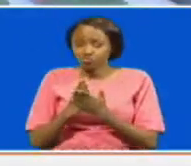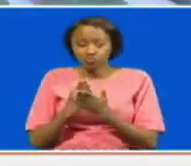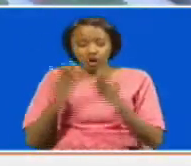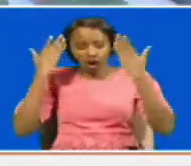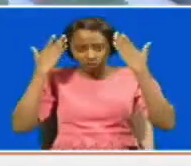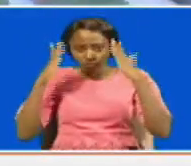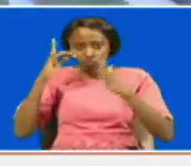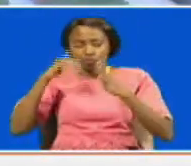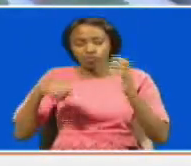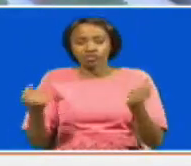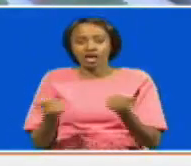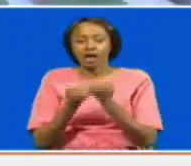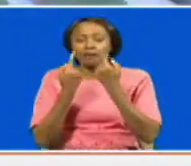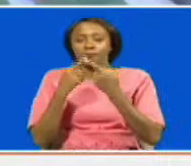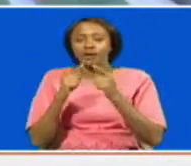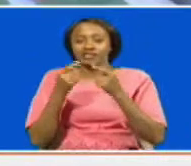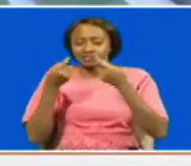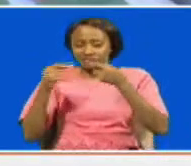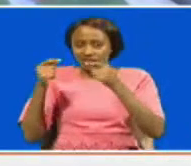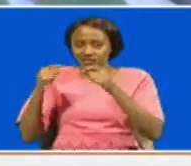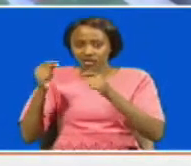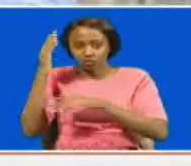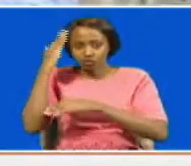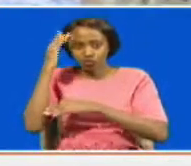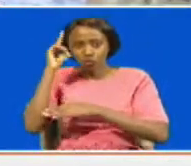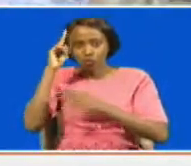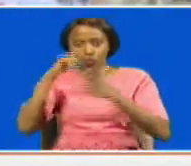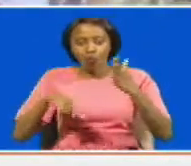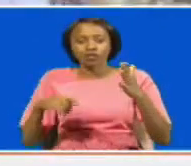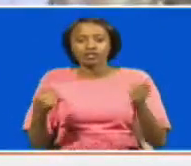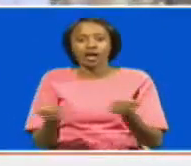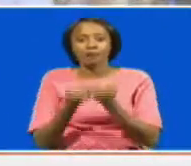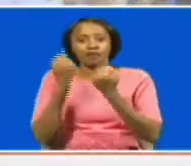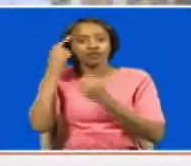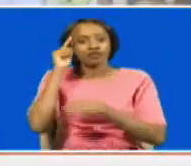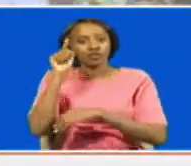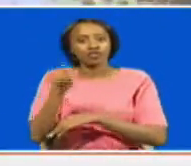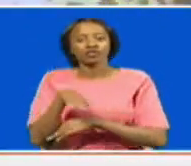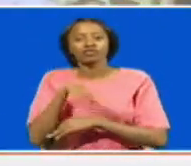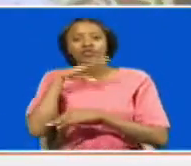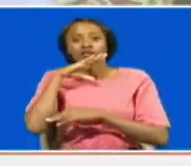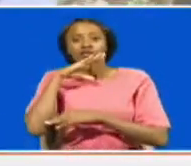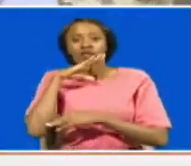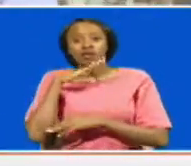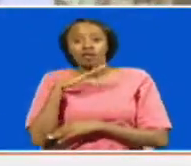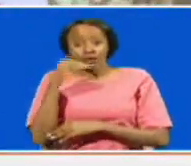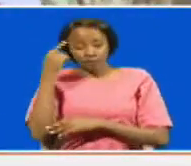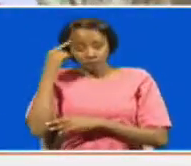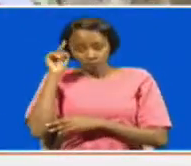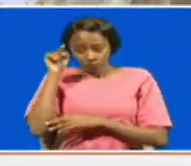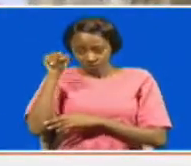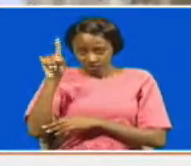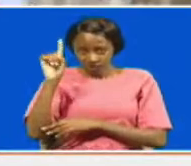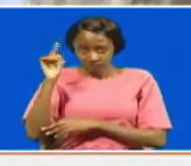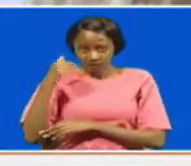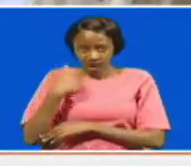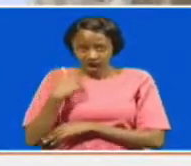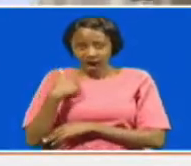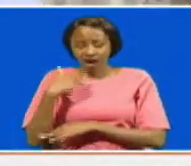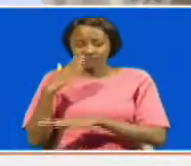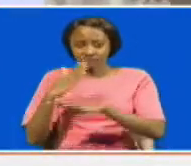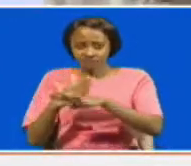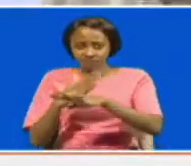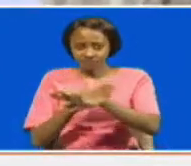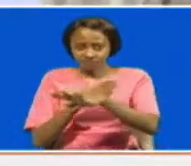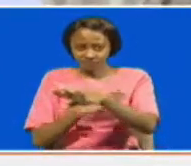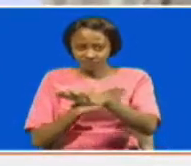autopsy unable to shed light on the exact cause of his death. So this is a person who died because of very, very severe injuries, which